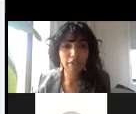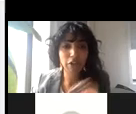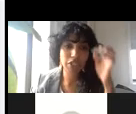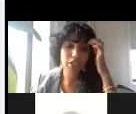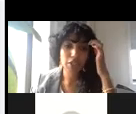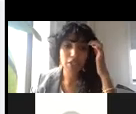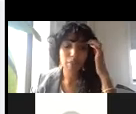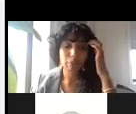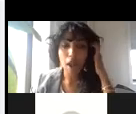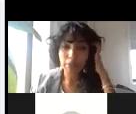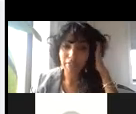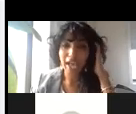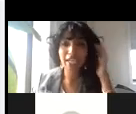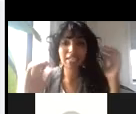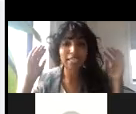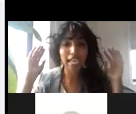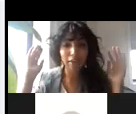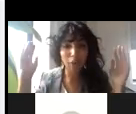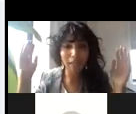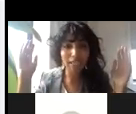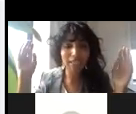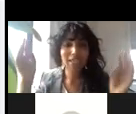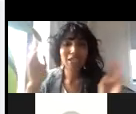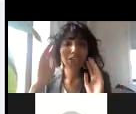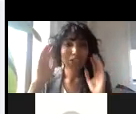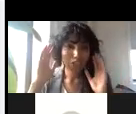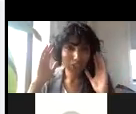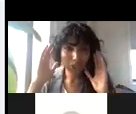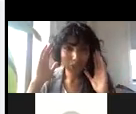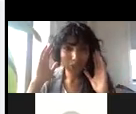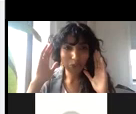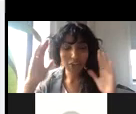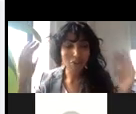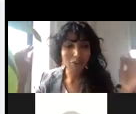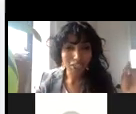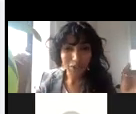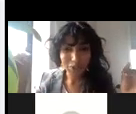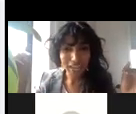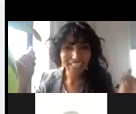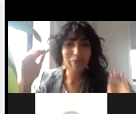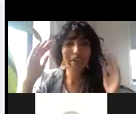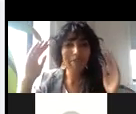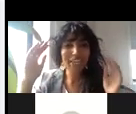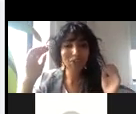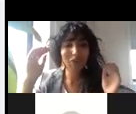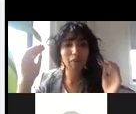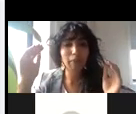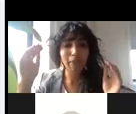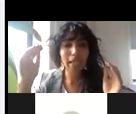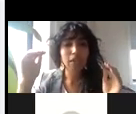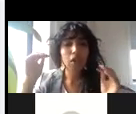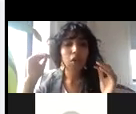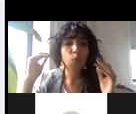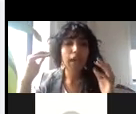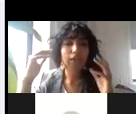you'll see our first prompt, and that is to take a moment to, I don't know if you need to close your eyes, but imagine for a